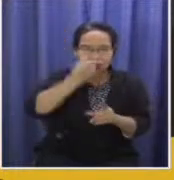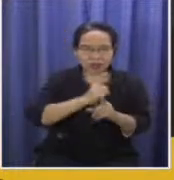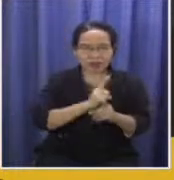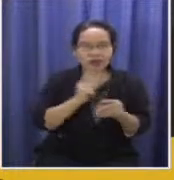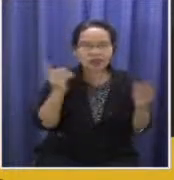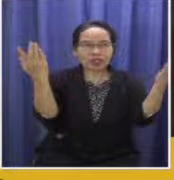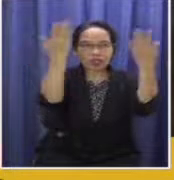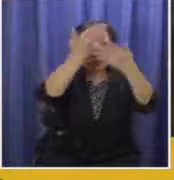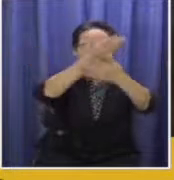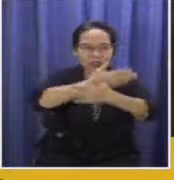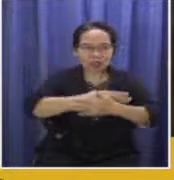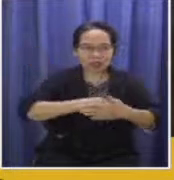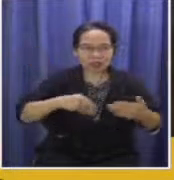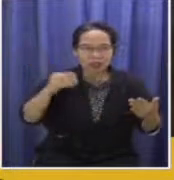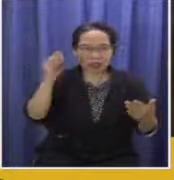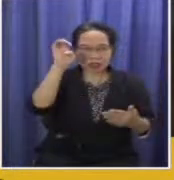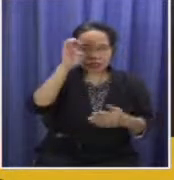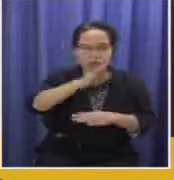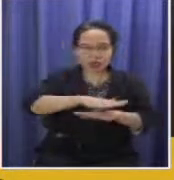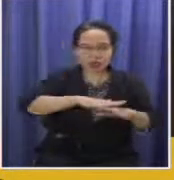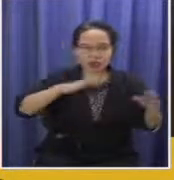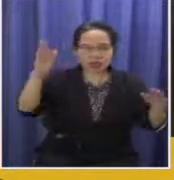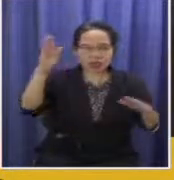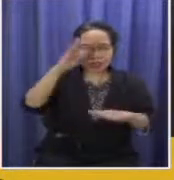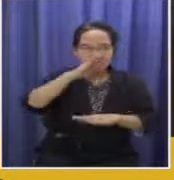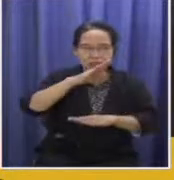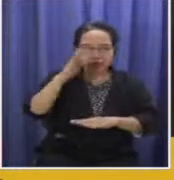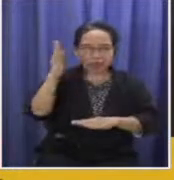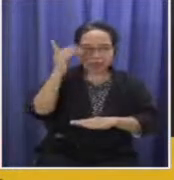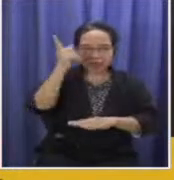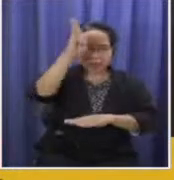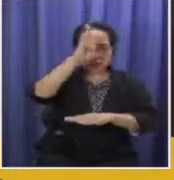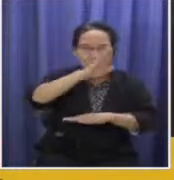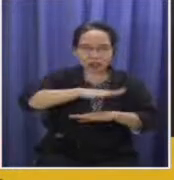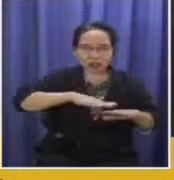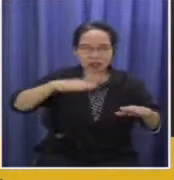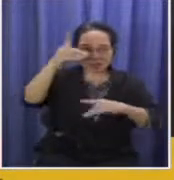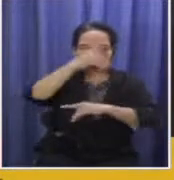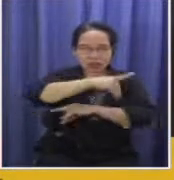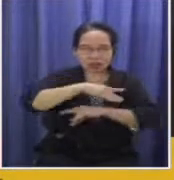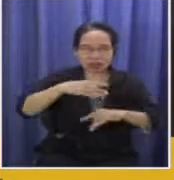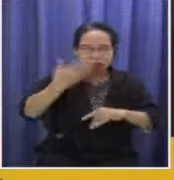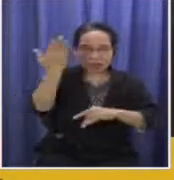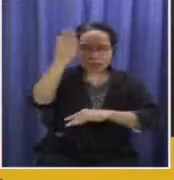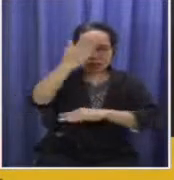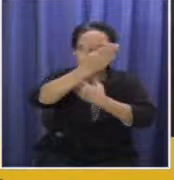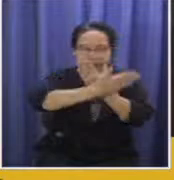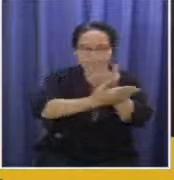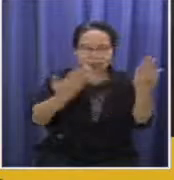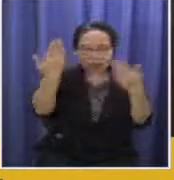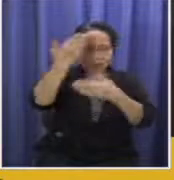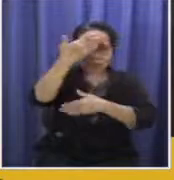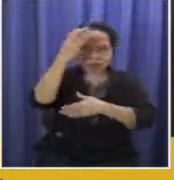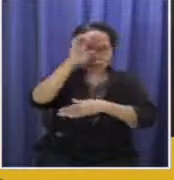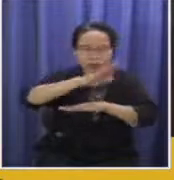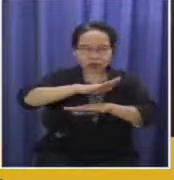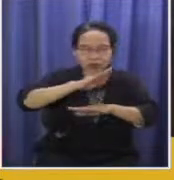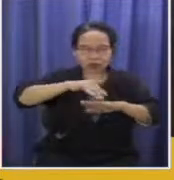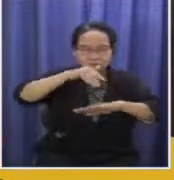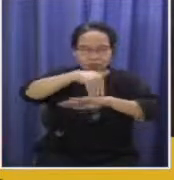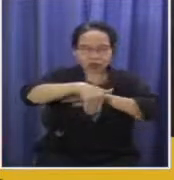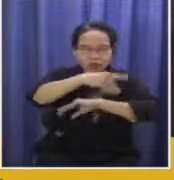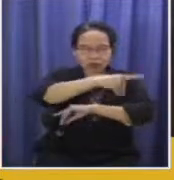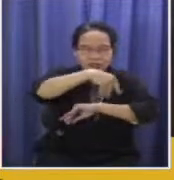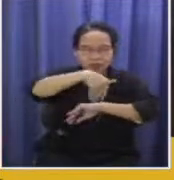from the darkness. He called the light day, and the darkness He called night. It can be day and